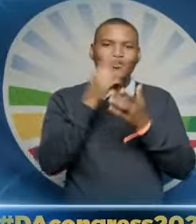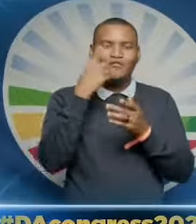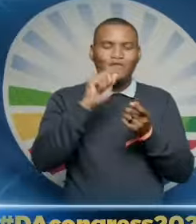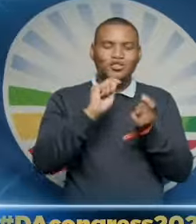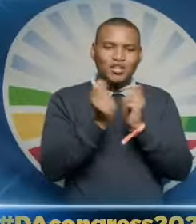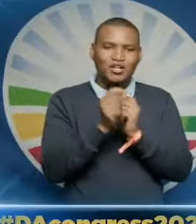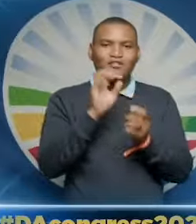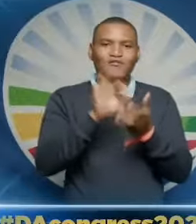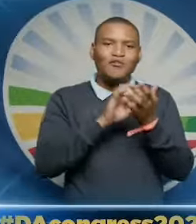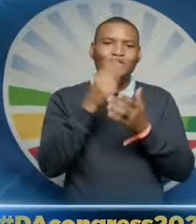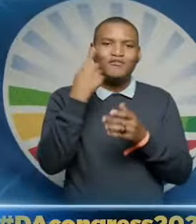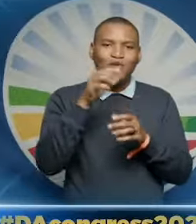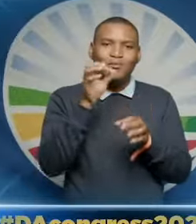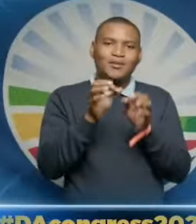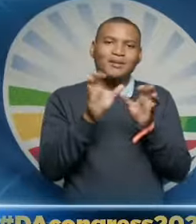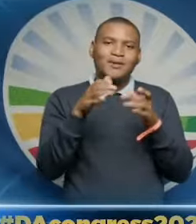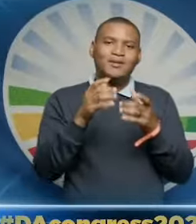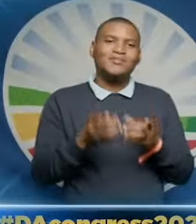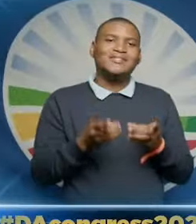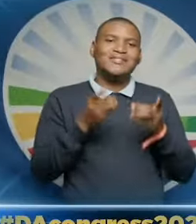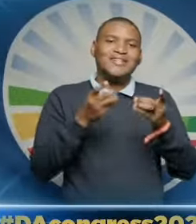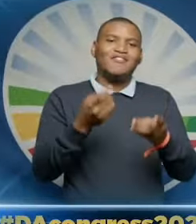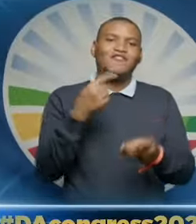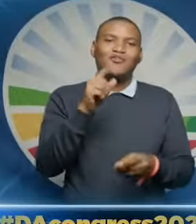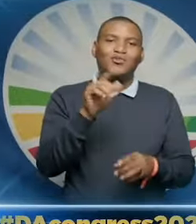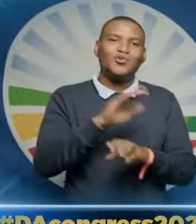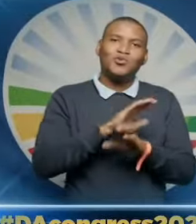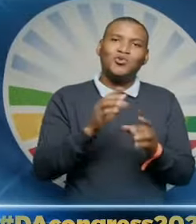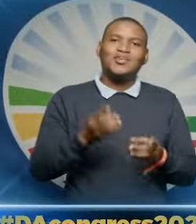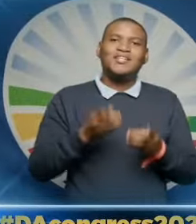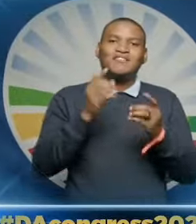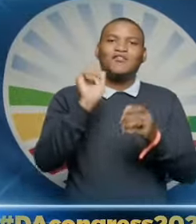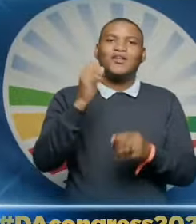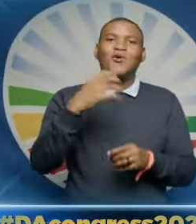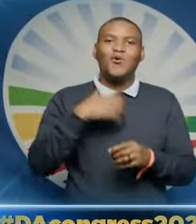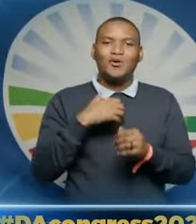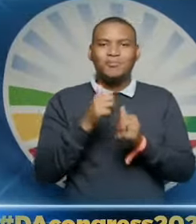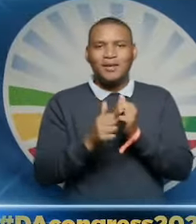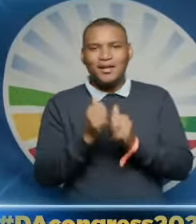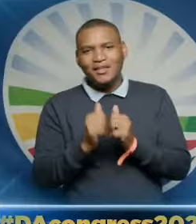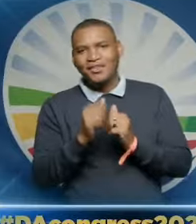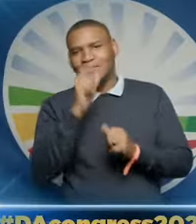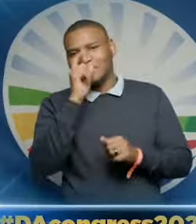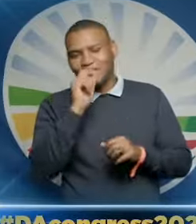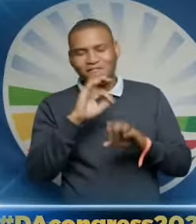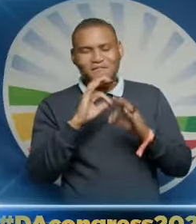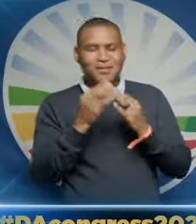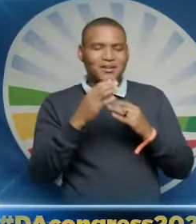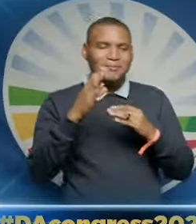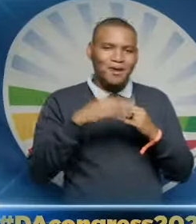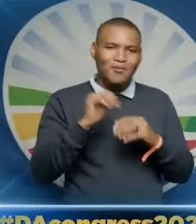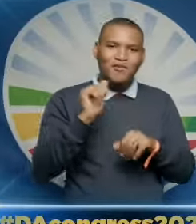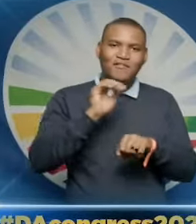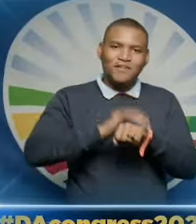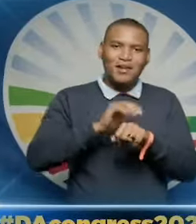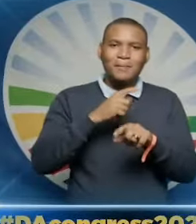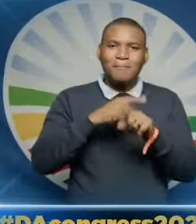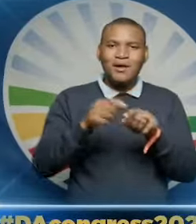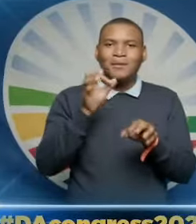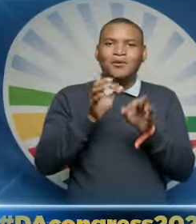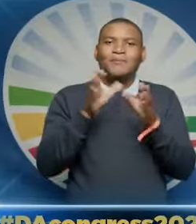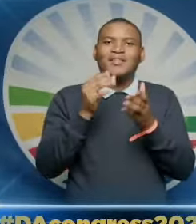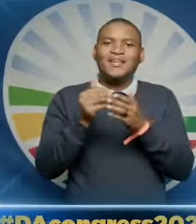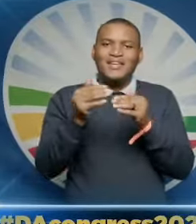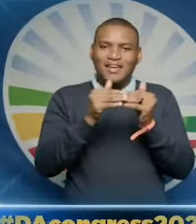for a party that will deliver for you and not deliver for their own siblings, their own family members, their own friends, but a party that cares